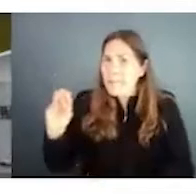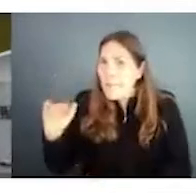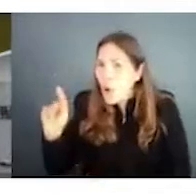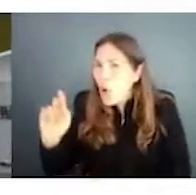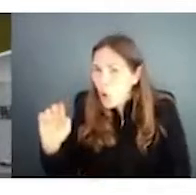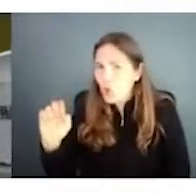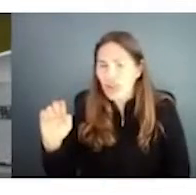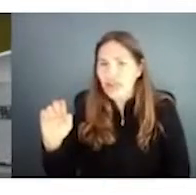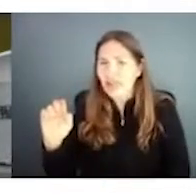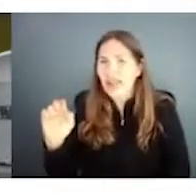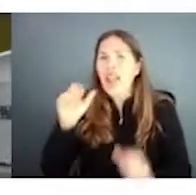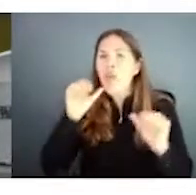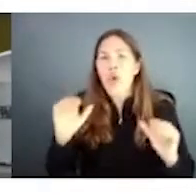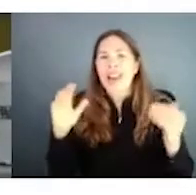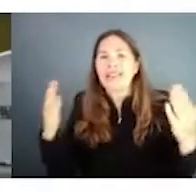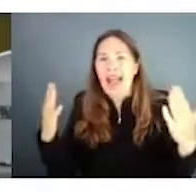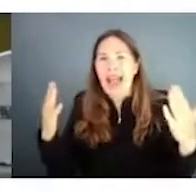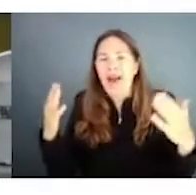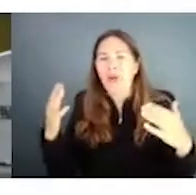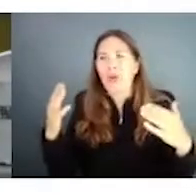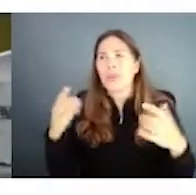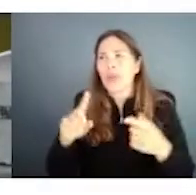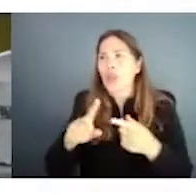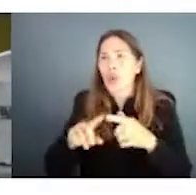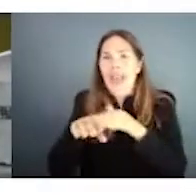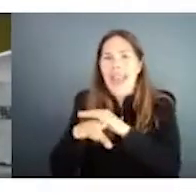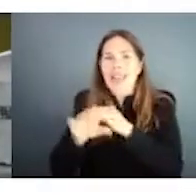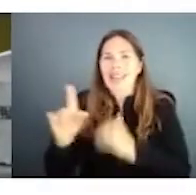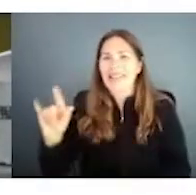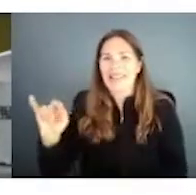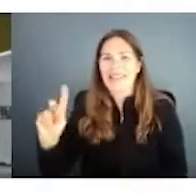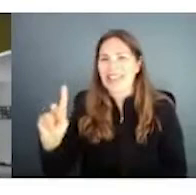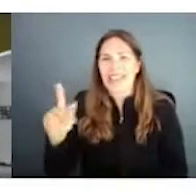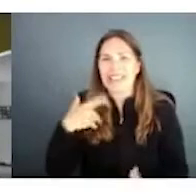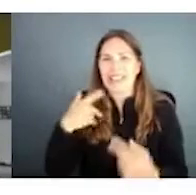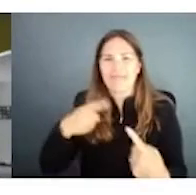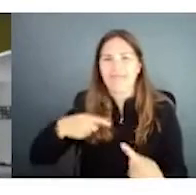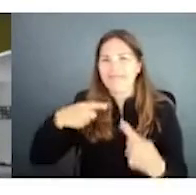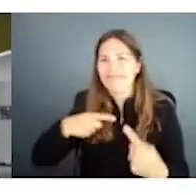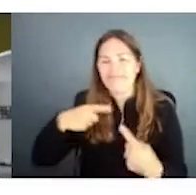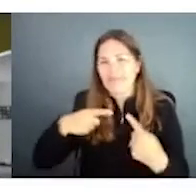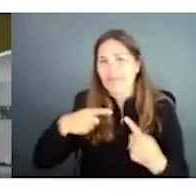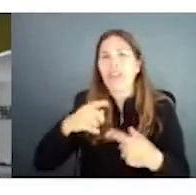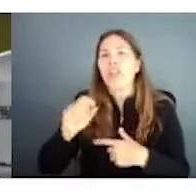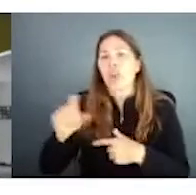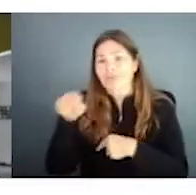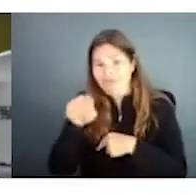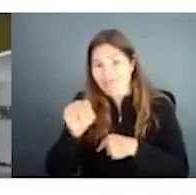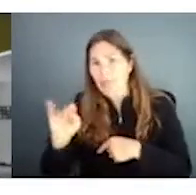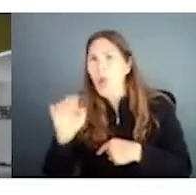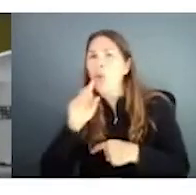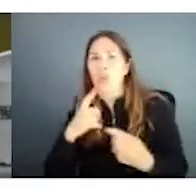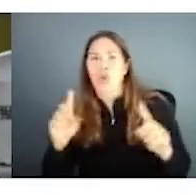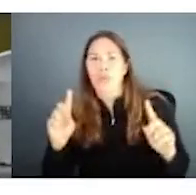because I don't think it allows me to access the links that are in there as well. And so let's see if we